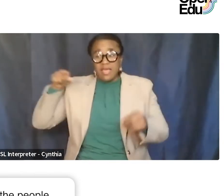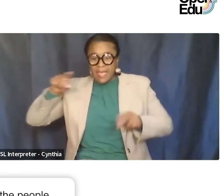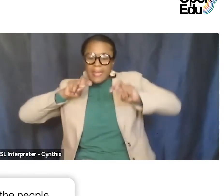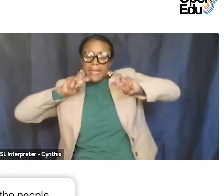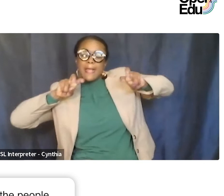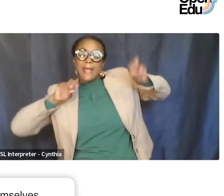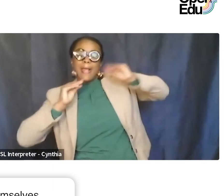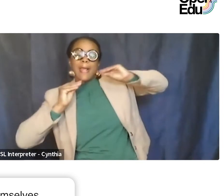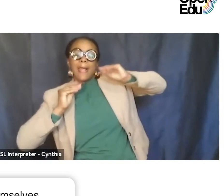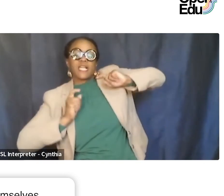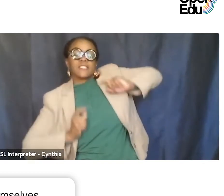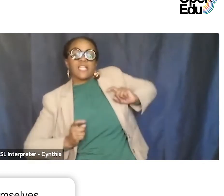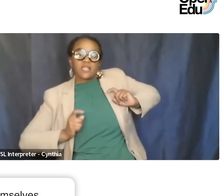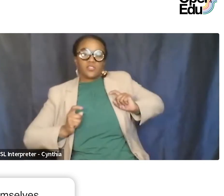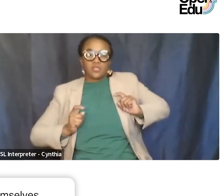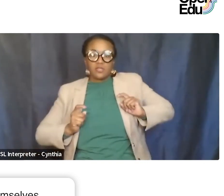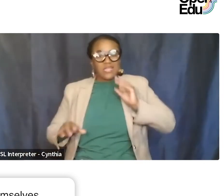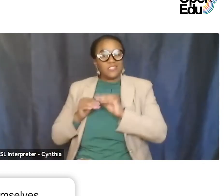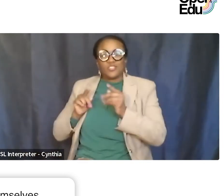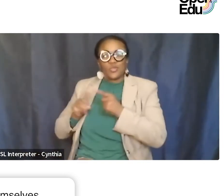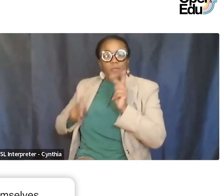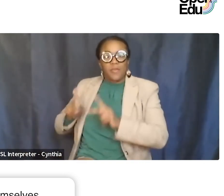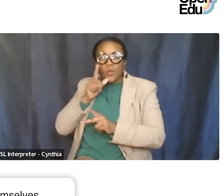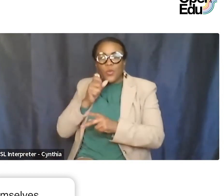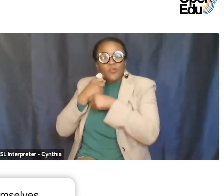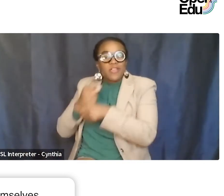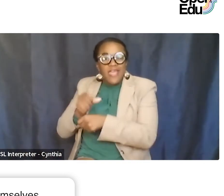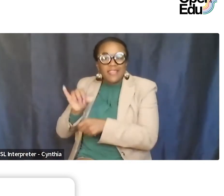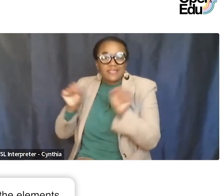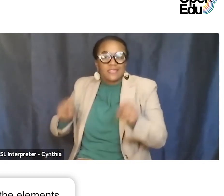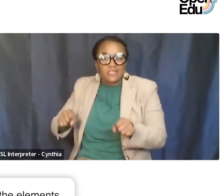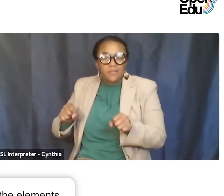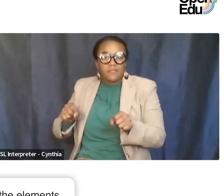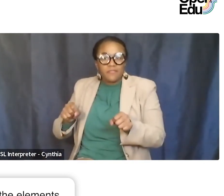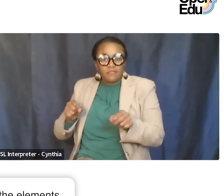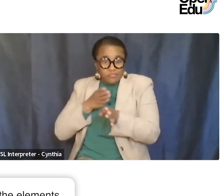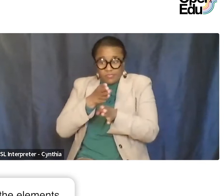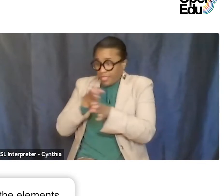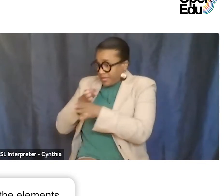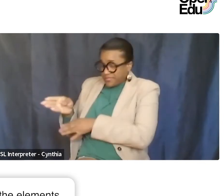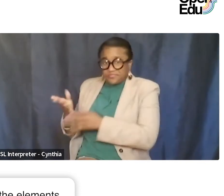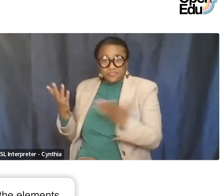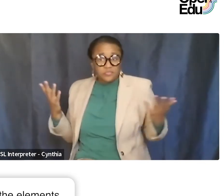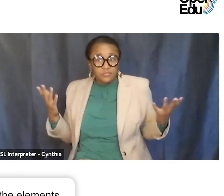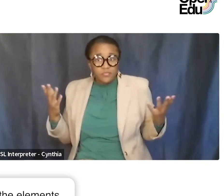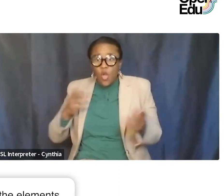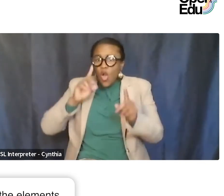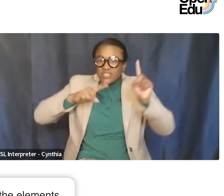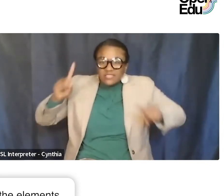people that are creating the systems themselves. It's interdisciplinary. The facets and the elements